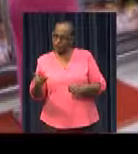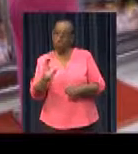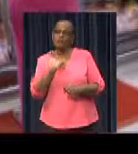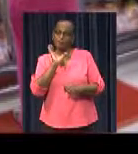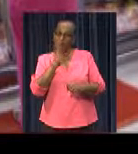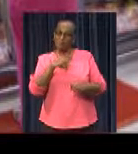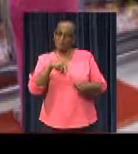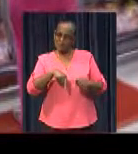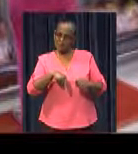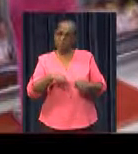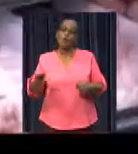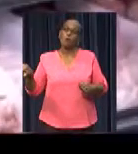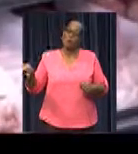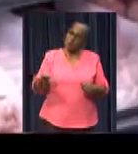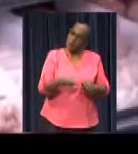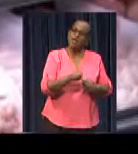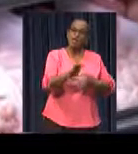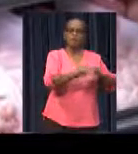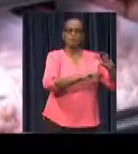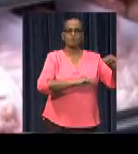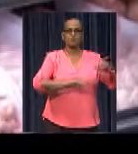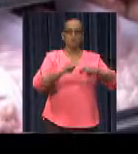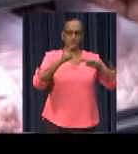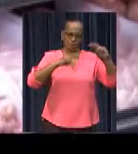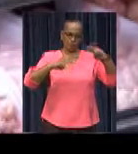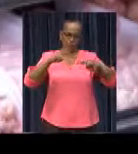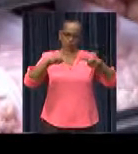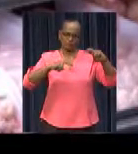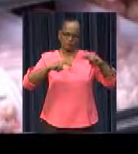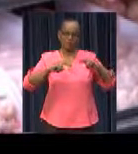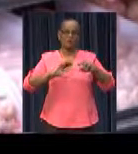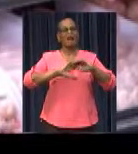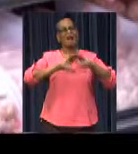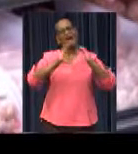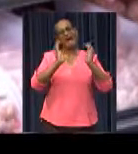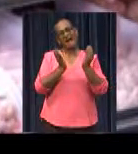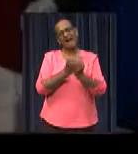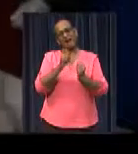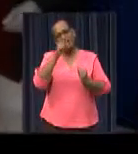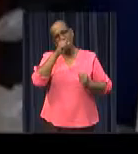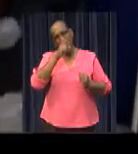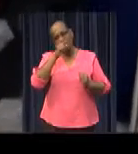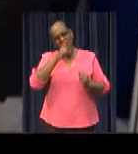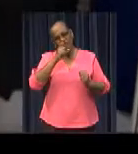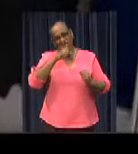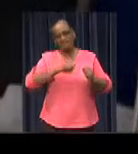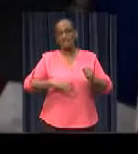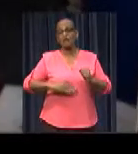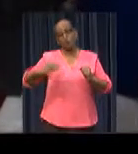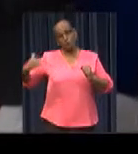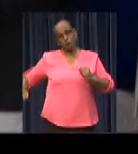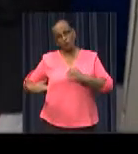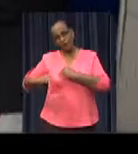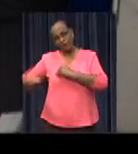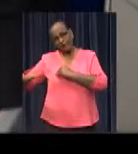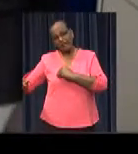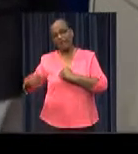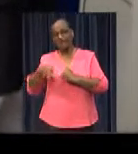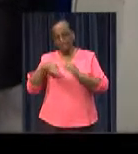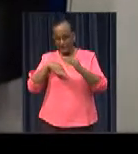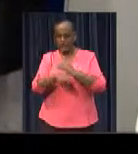issue. Importers of meat and meat products from Brazil are also involved in the